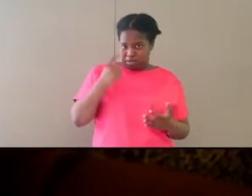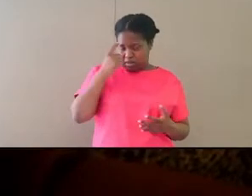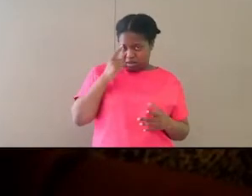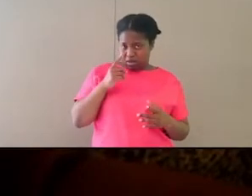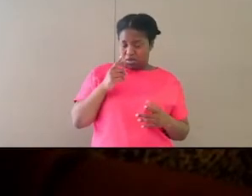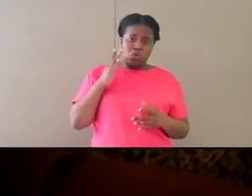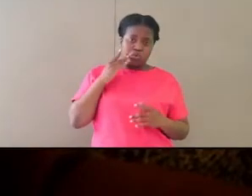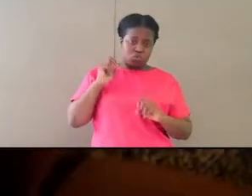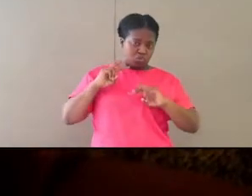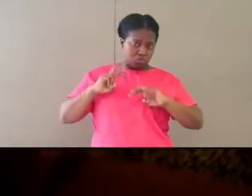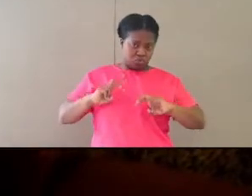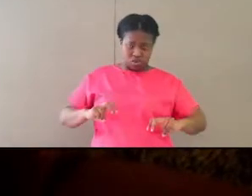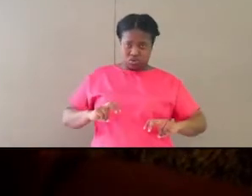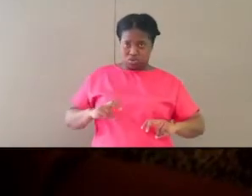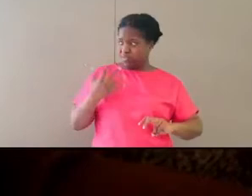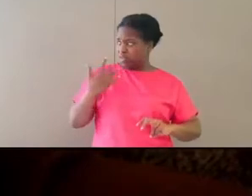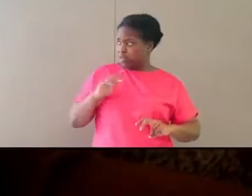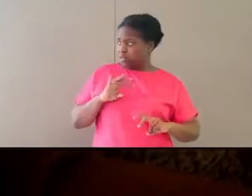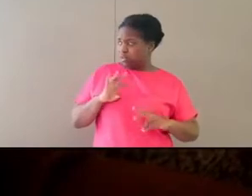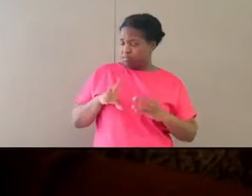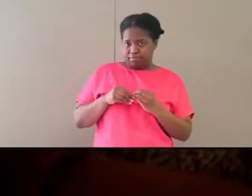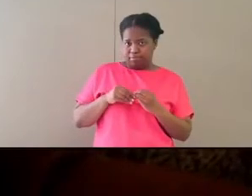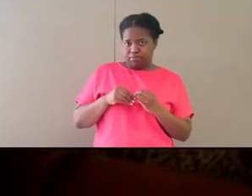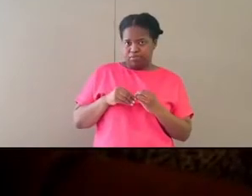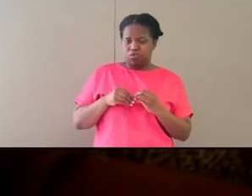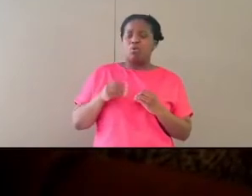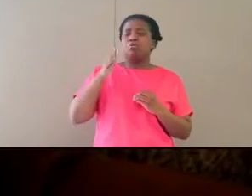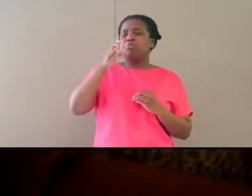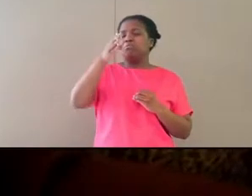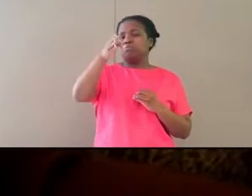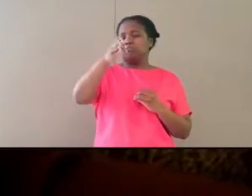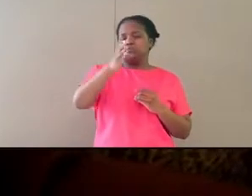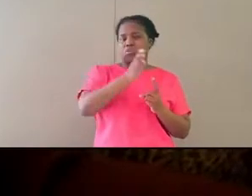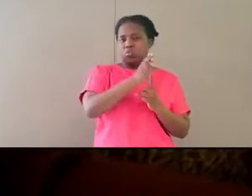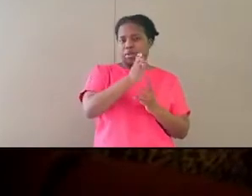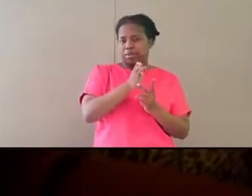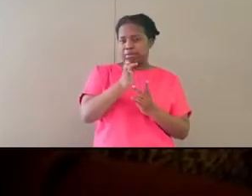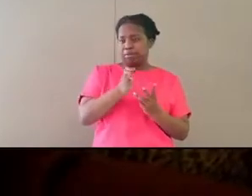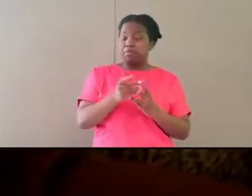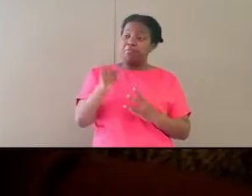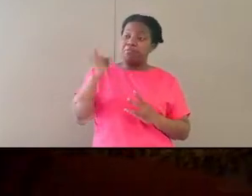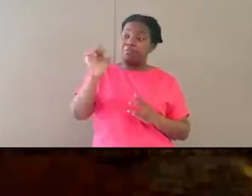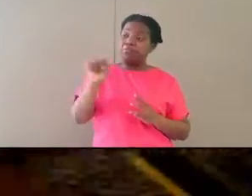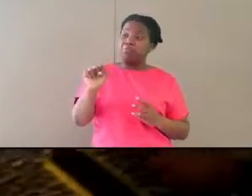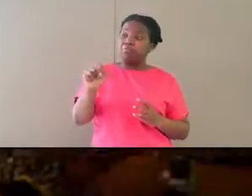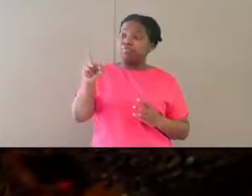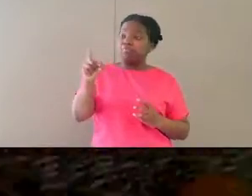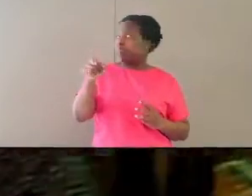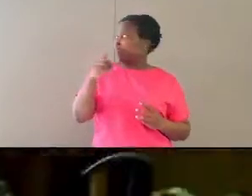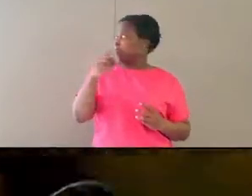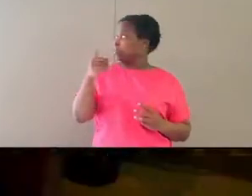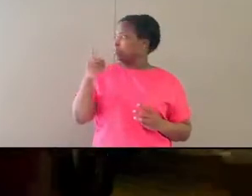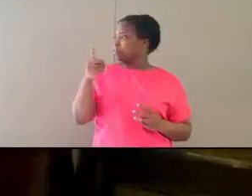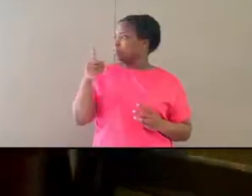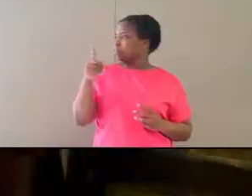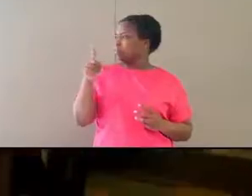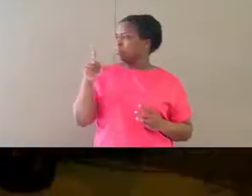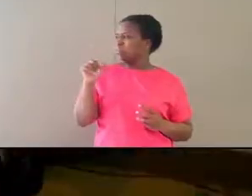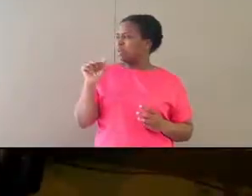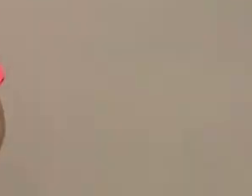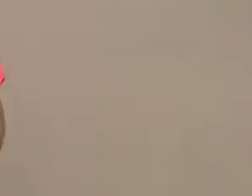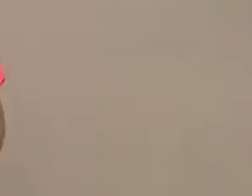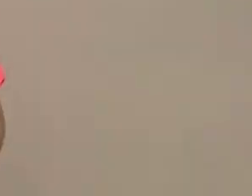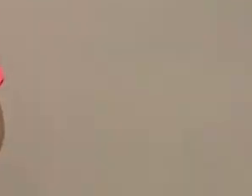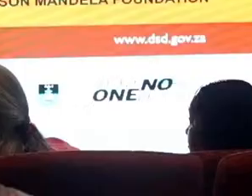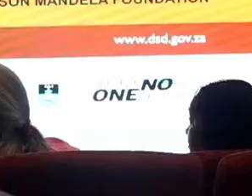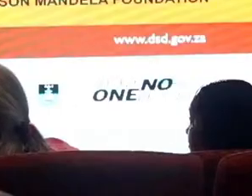into any of your forward-looking options. Very useful question. And I would encourage you. Where's Anthony? Anthony?